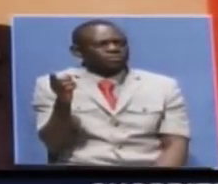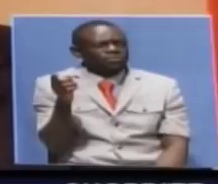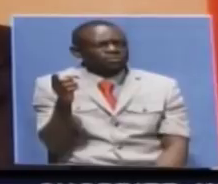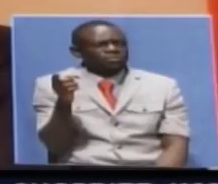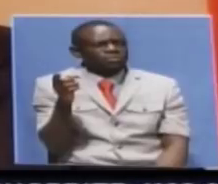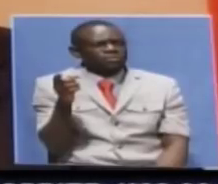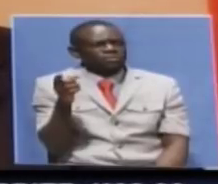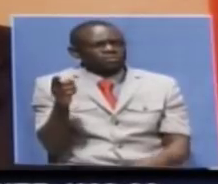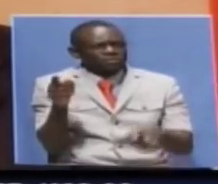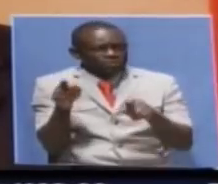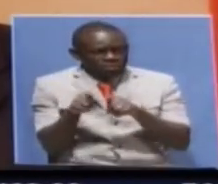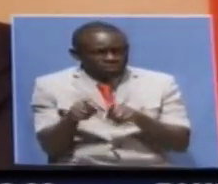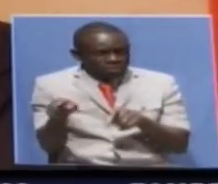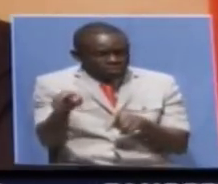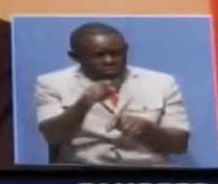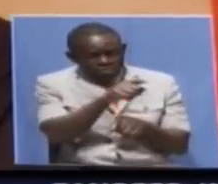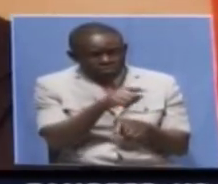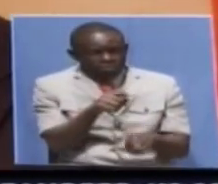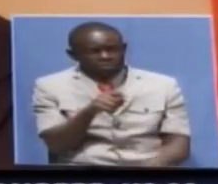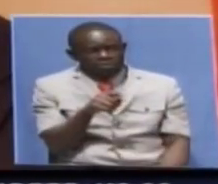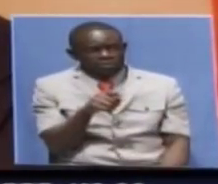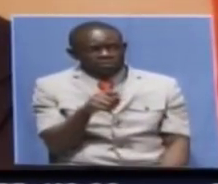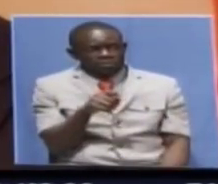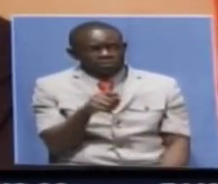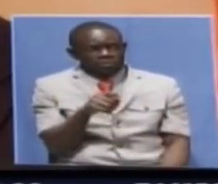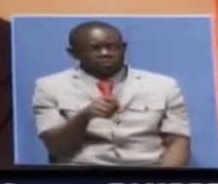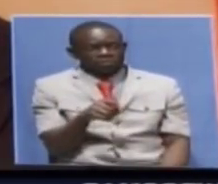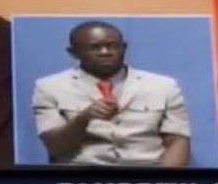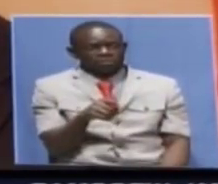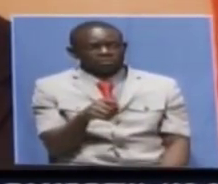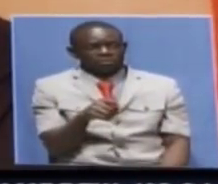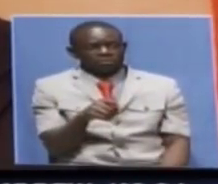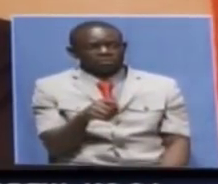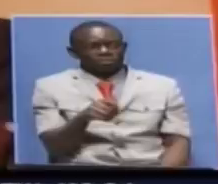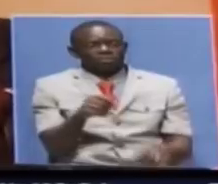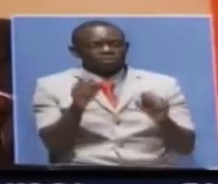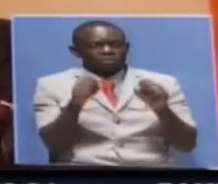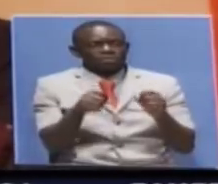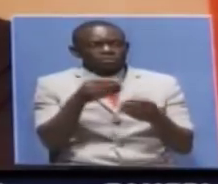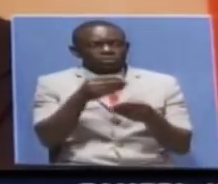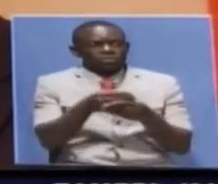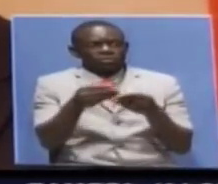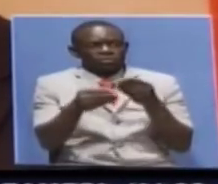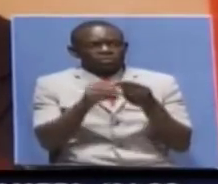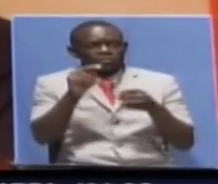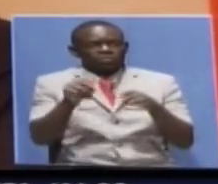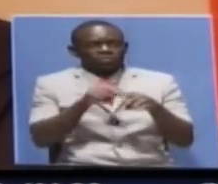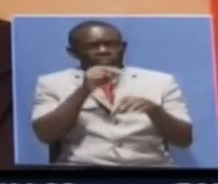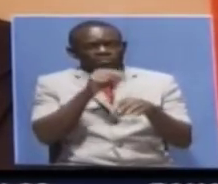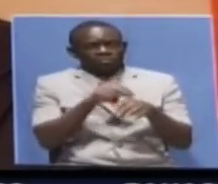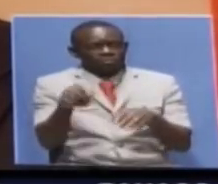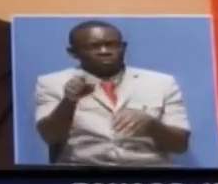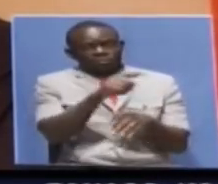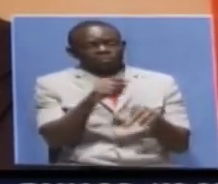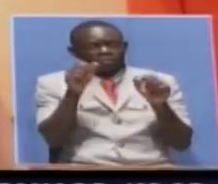phones, you can go on and see how much the film industry can contribute to the national growth. You can do it, and you are equal to